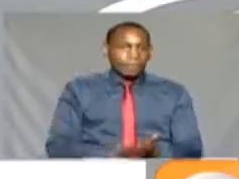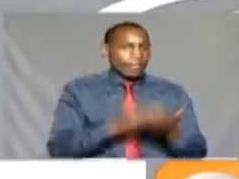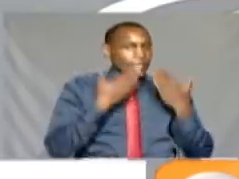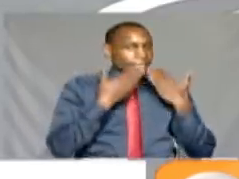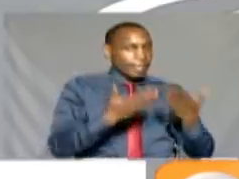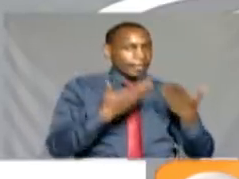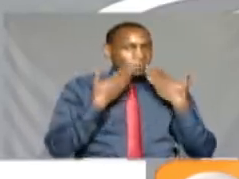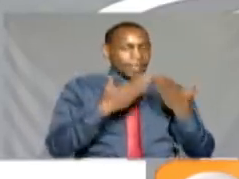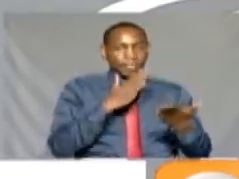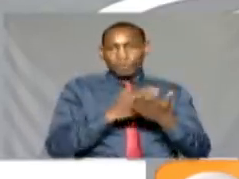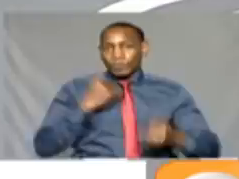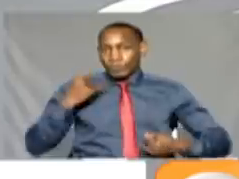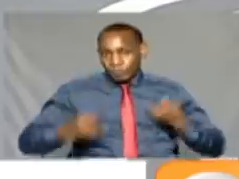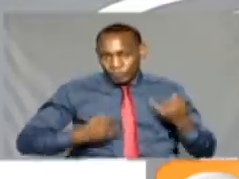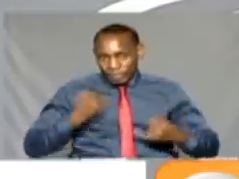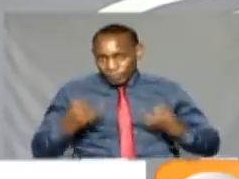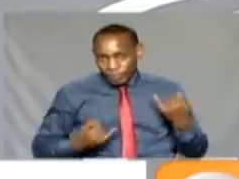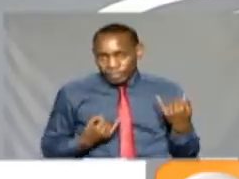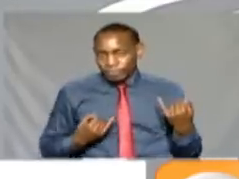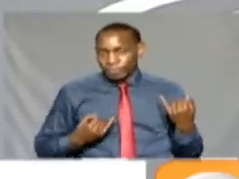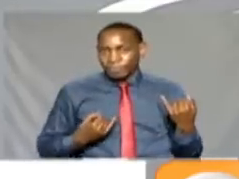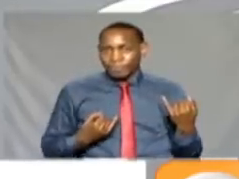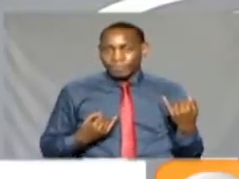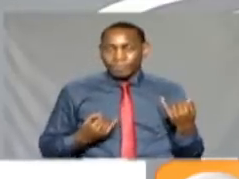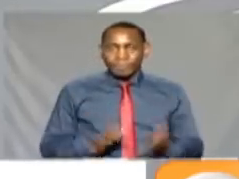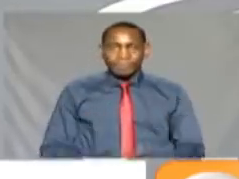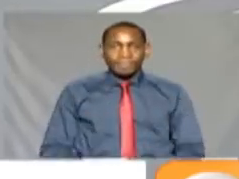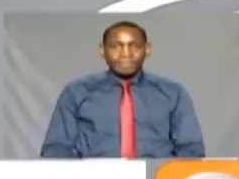pleasure. Thank you. How many wives?